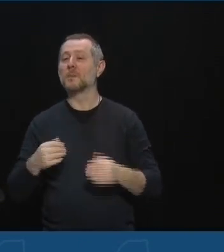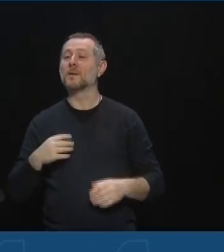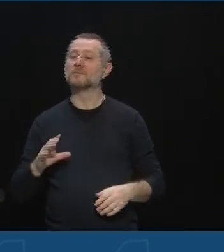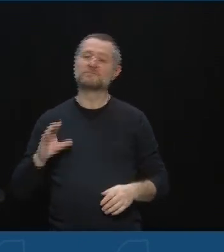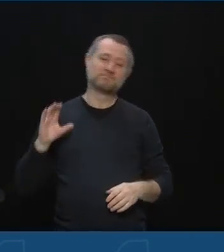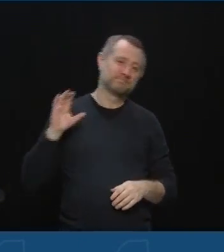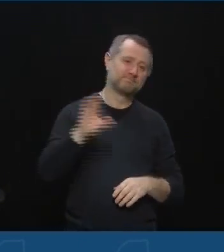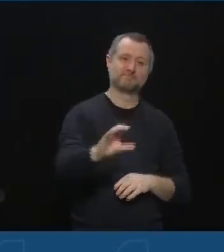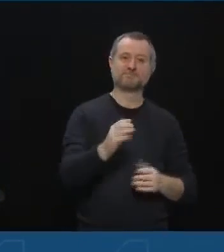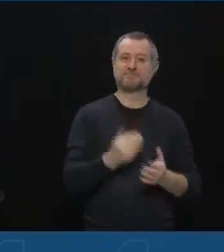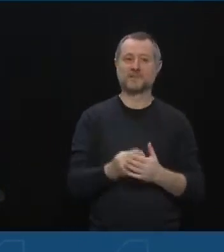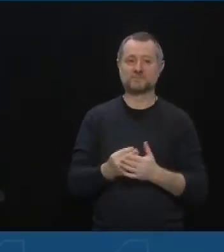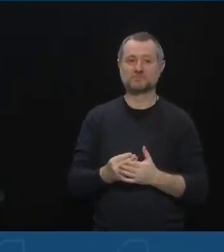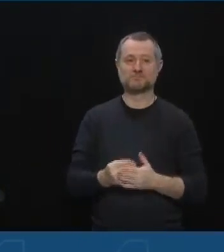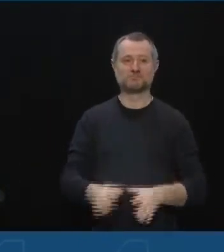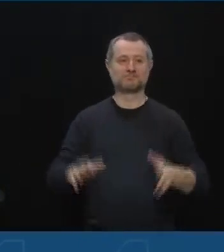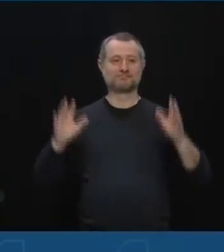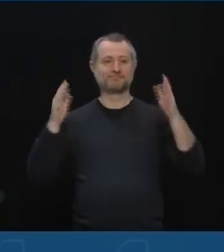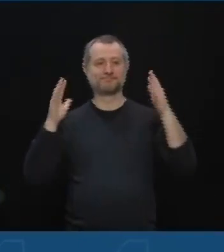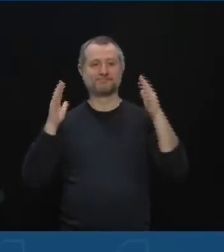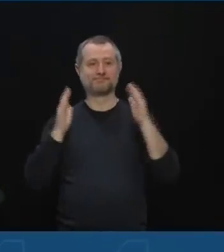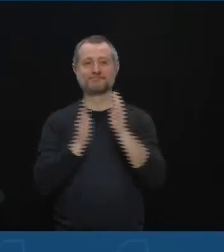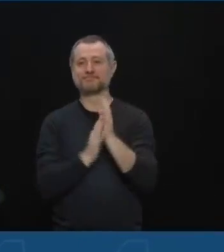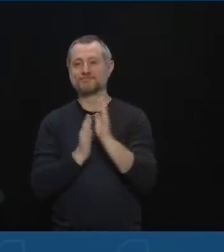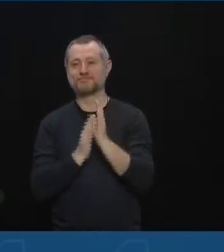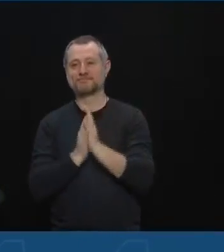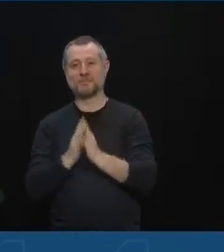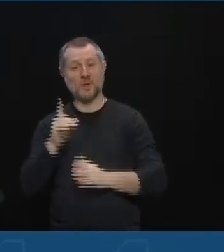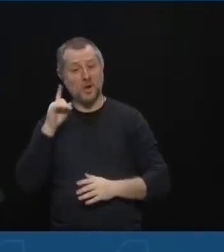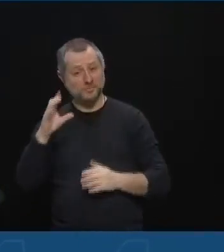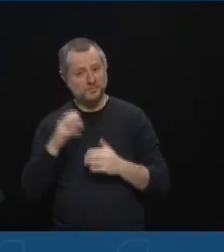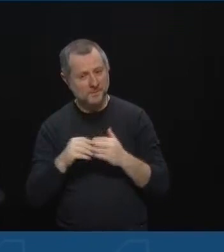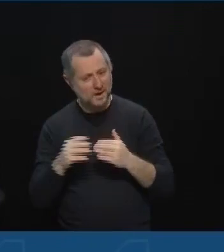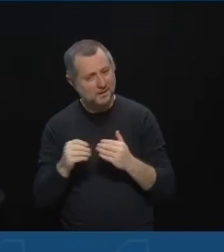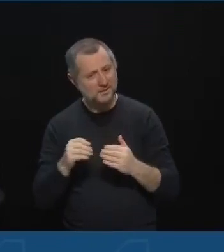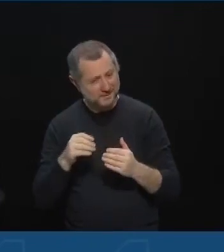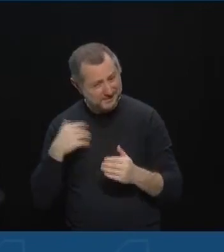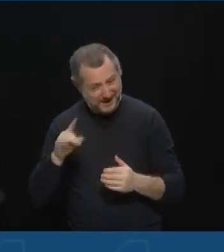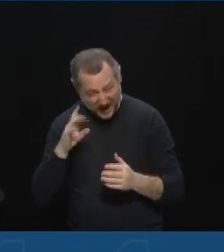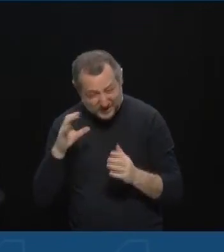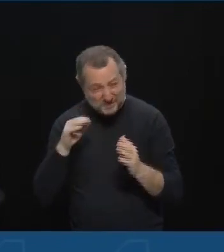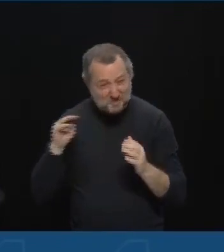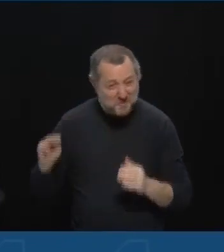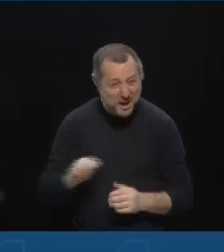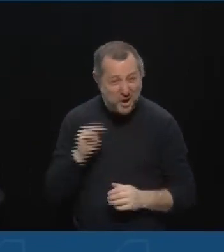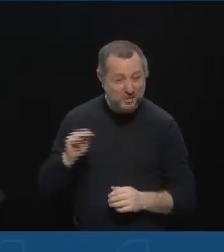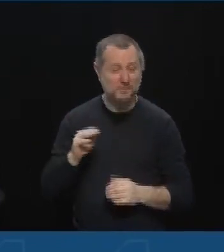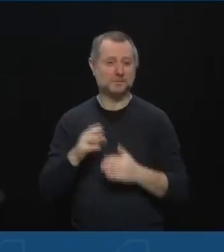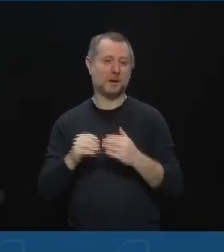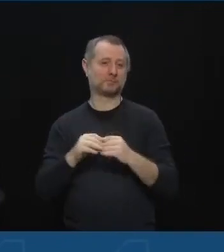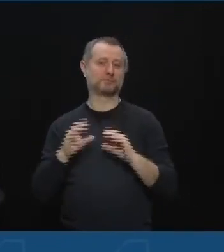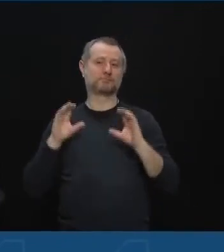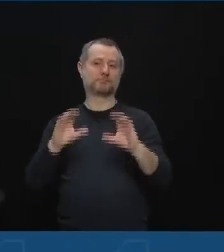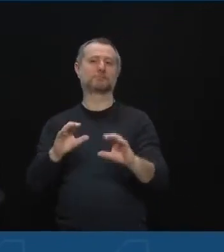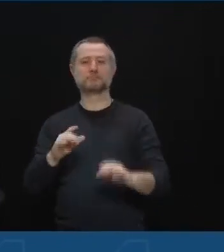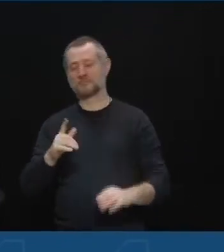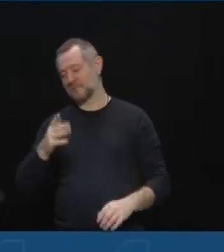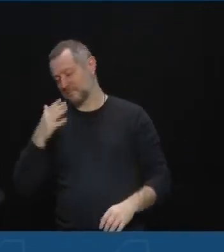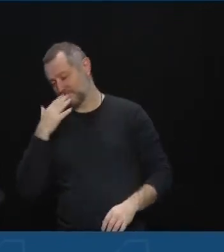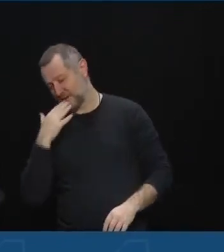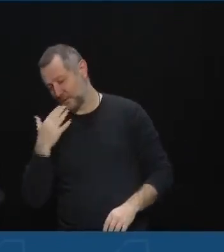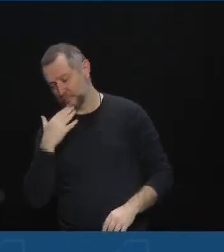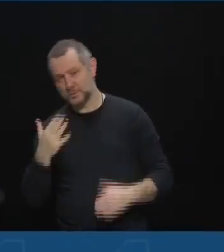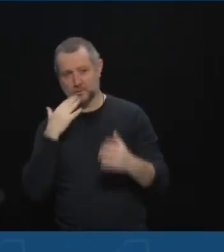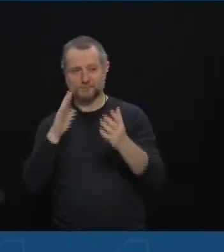you go. That's there. $100 million. Thank you. Thank you.